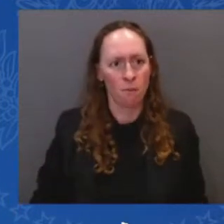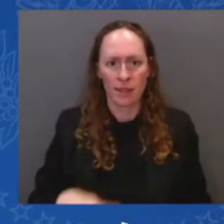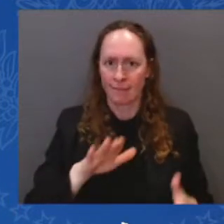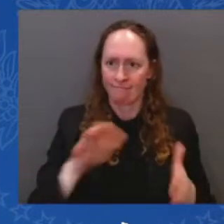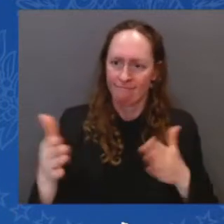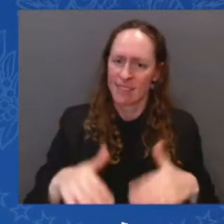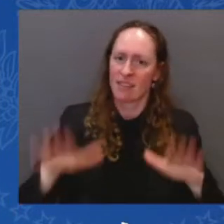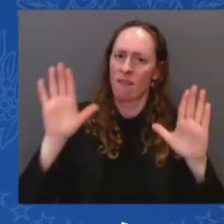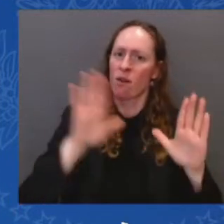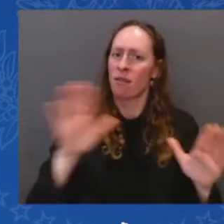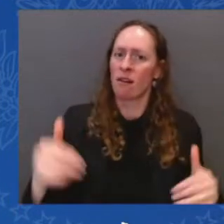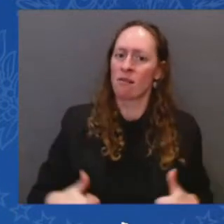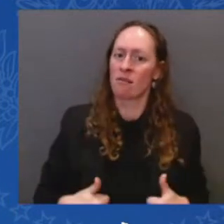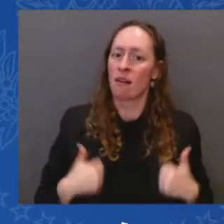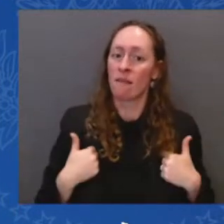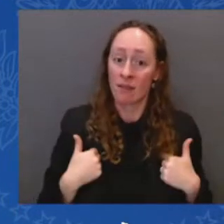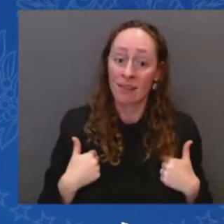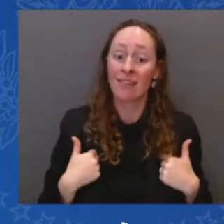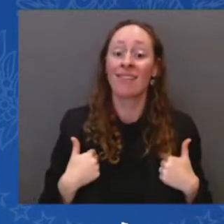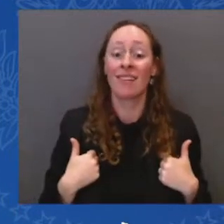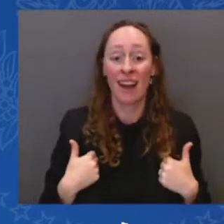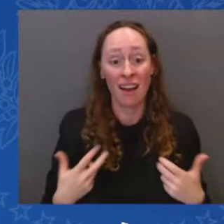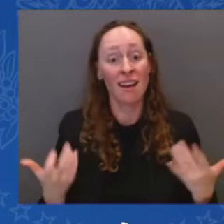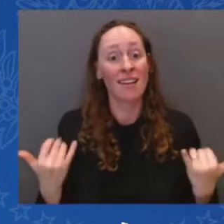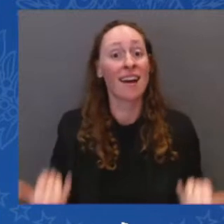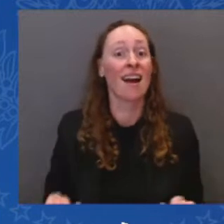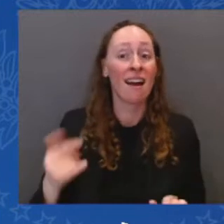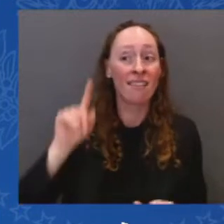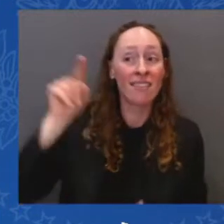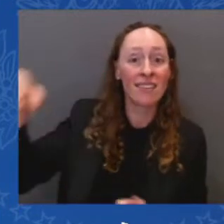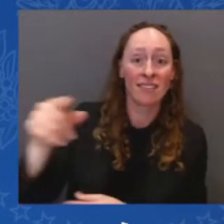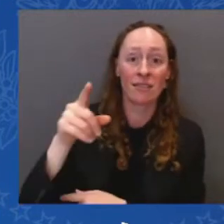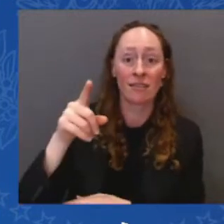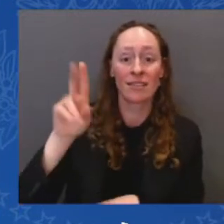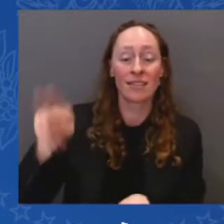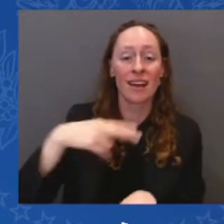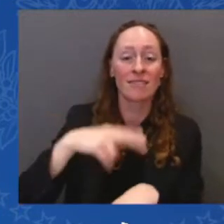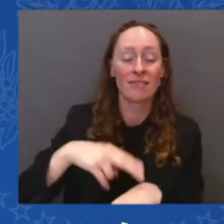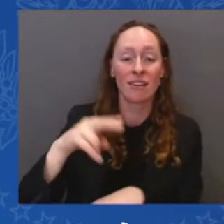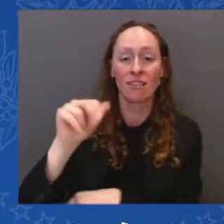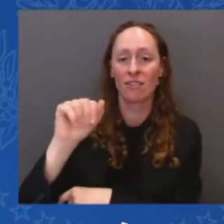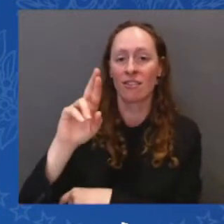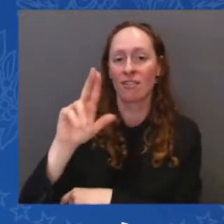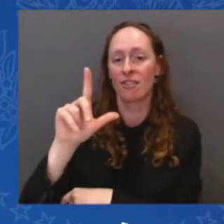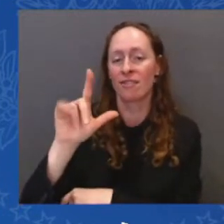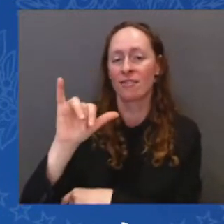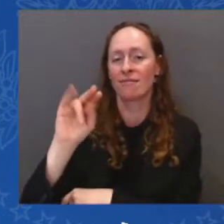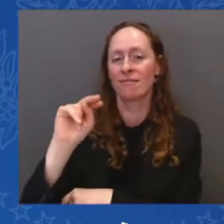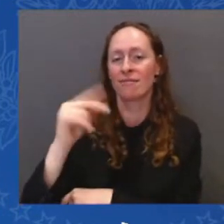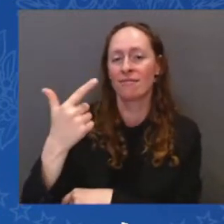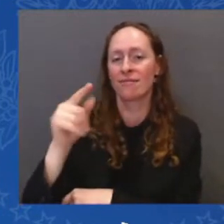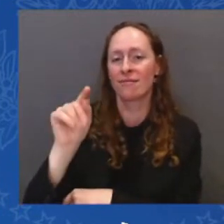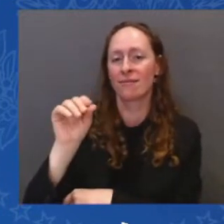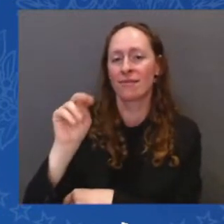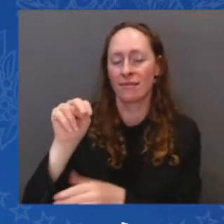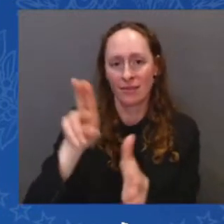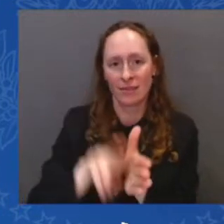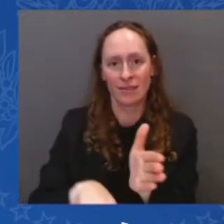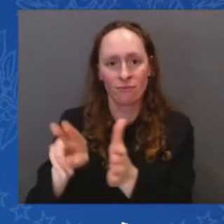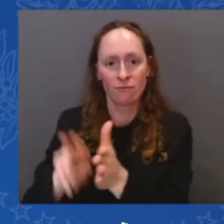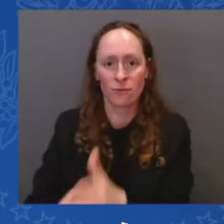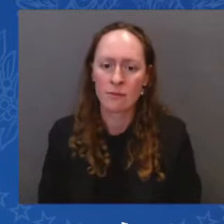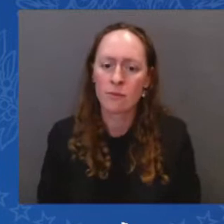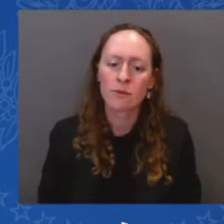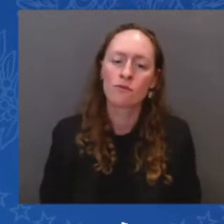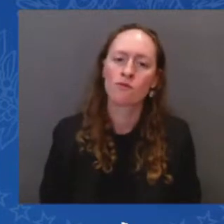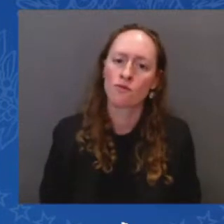Cemetery. Those who sacrificed themselves on the altar of freedom in the last 2.5 centuries of this country